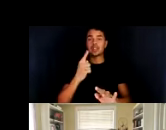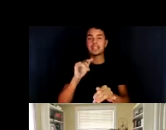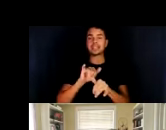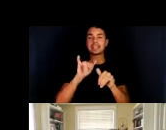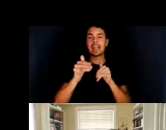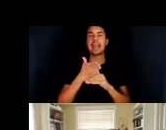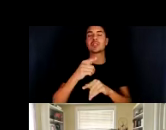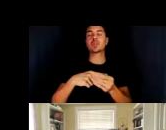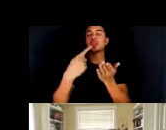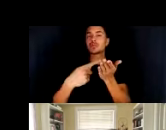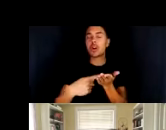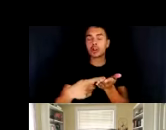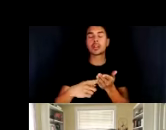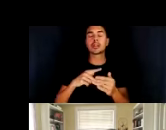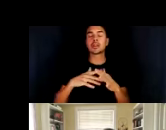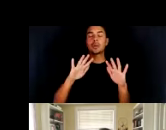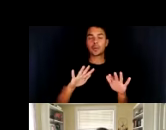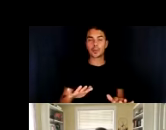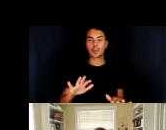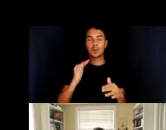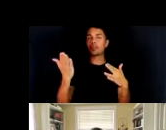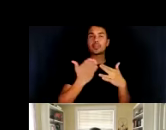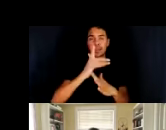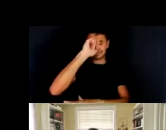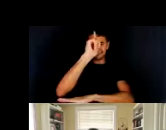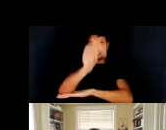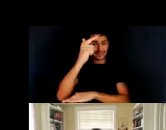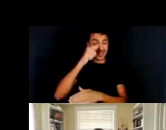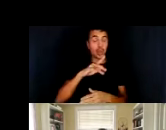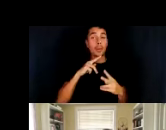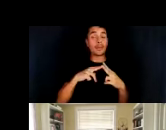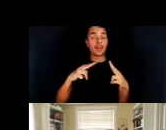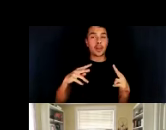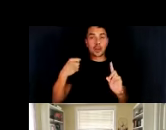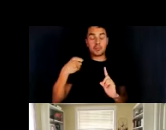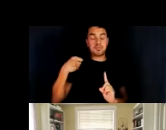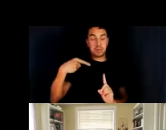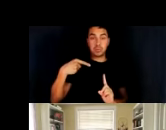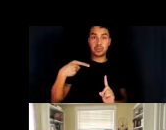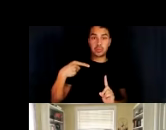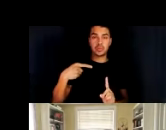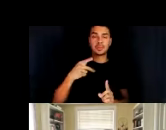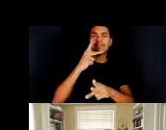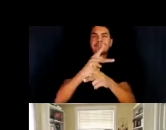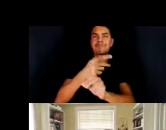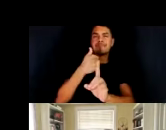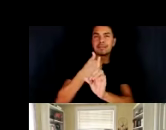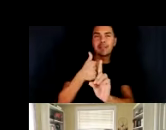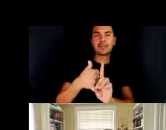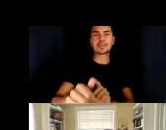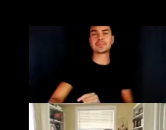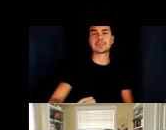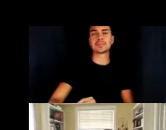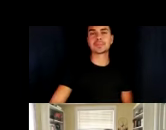take a break at any time, please feel free to do what you need to do to take care of yourself. And if